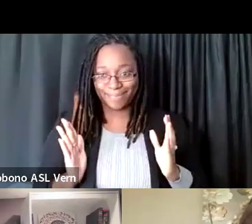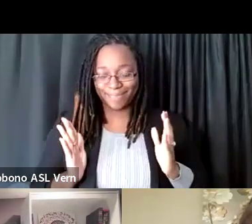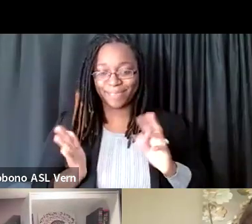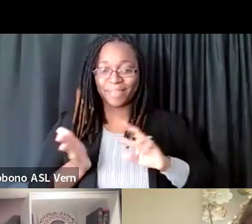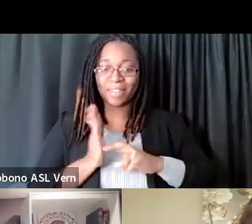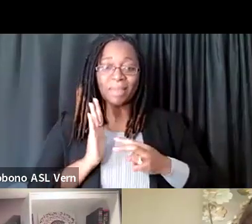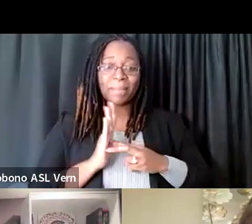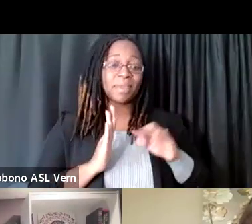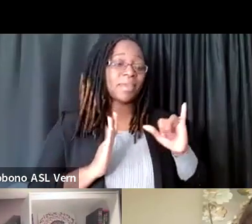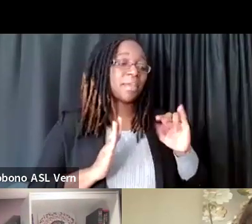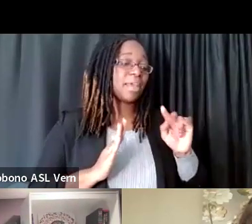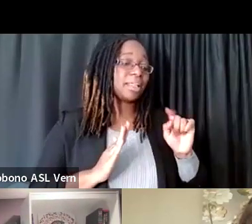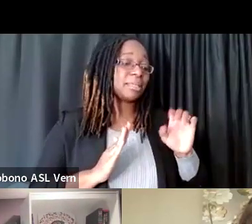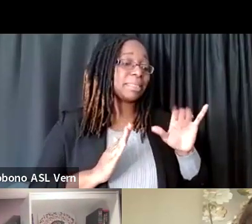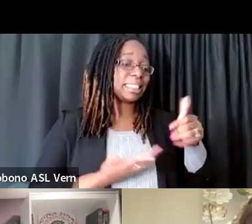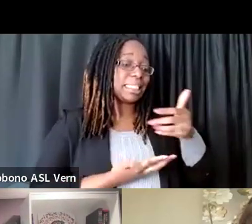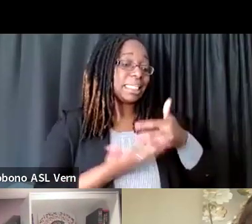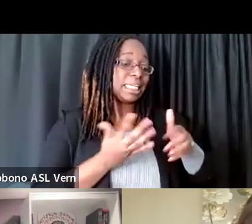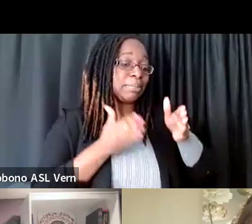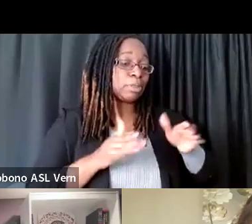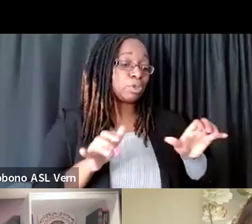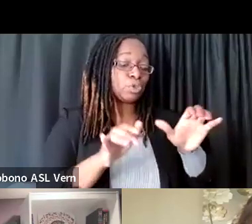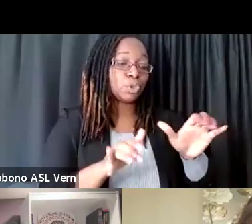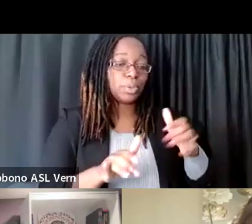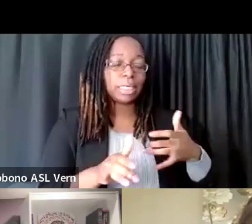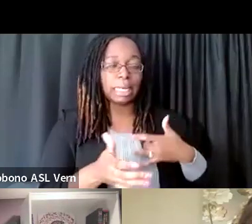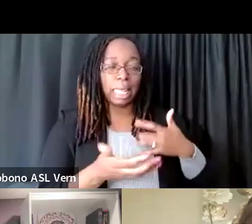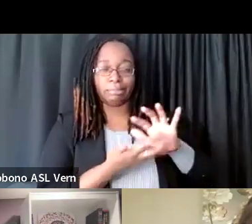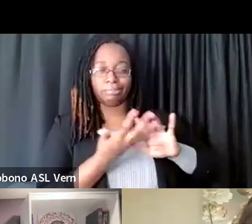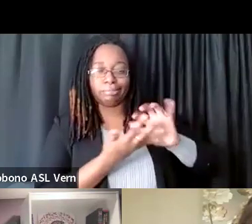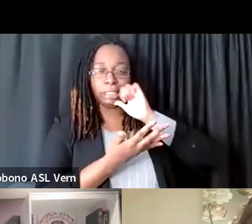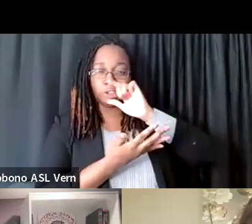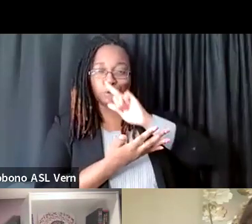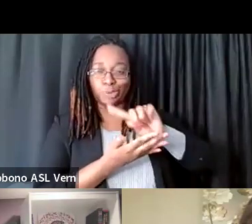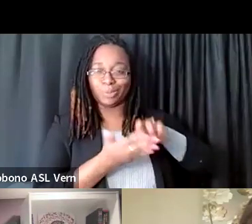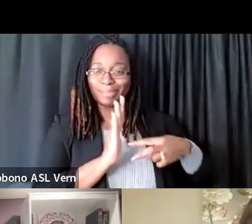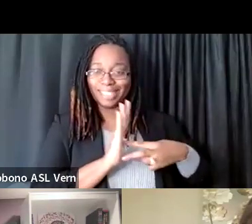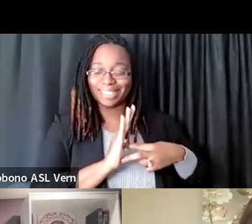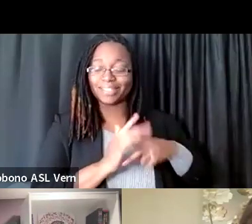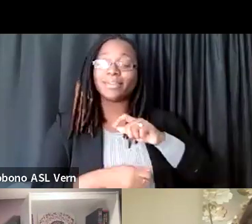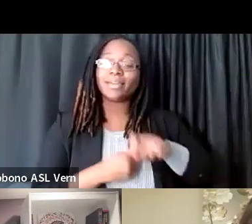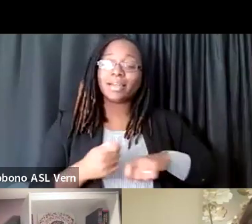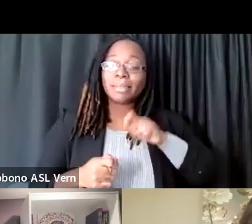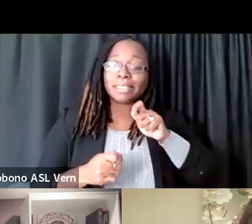what an intimacy person is doing on set. And so there's a certain point where